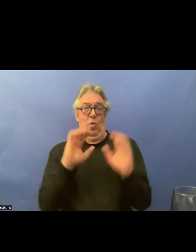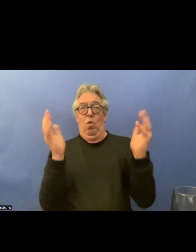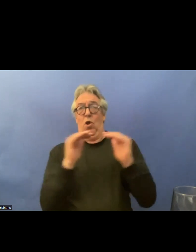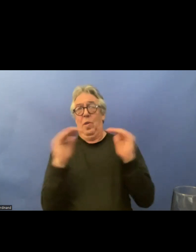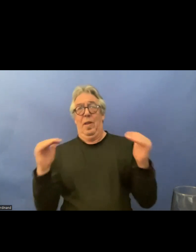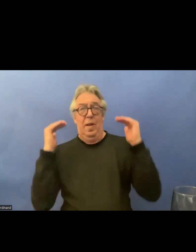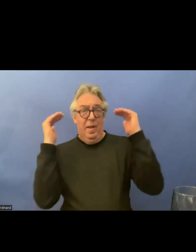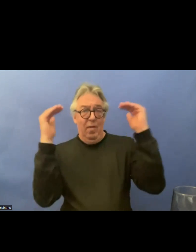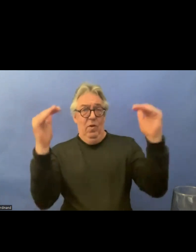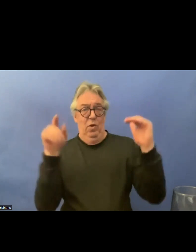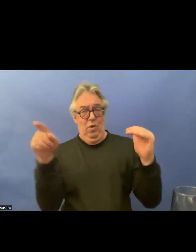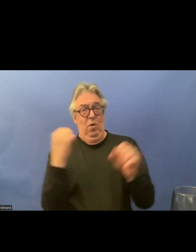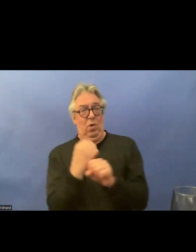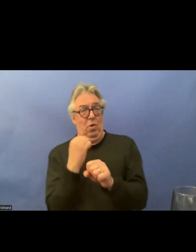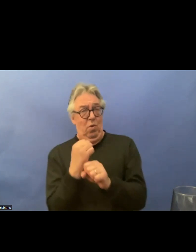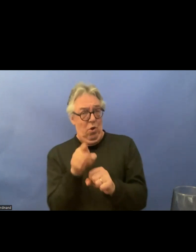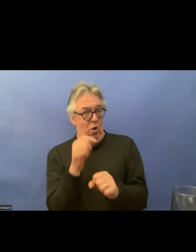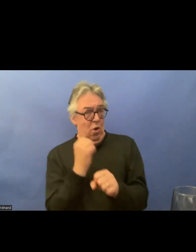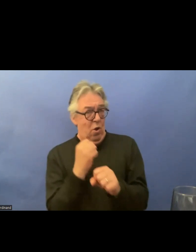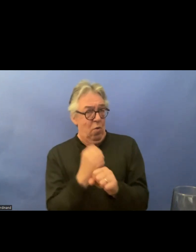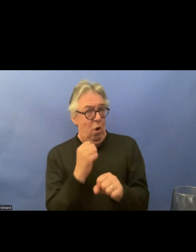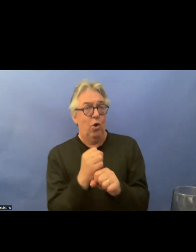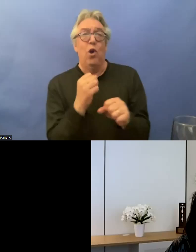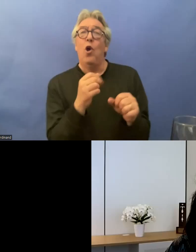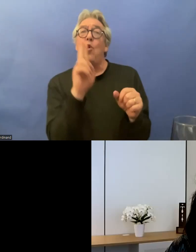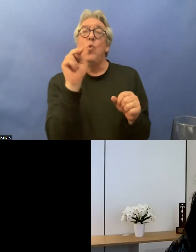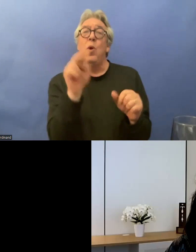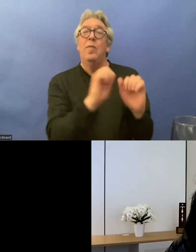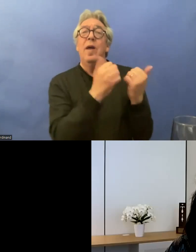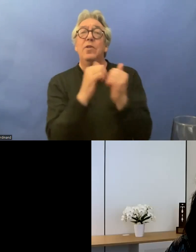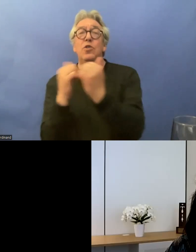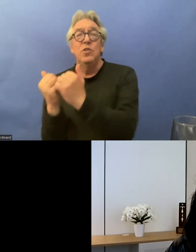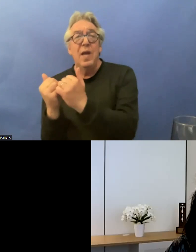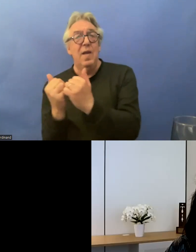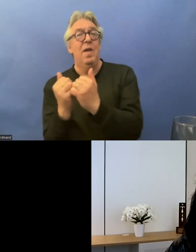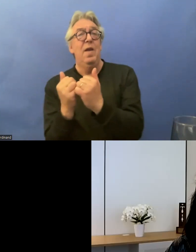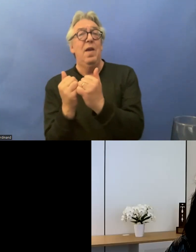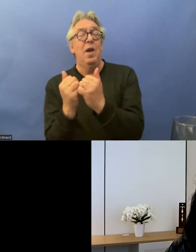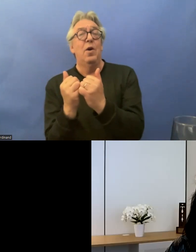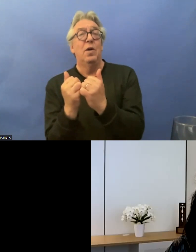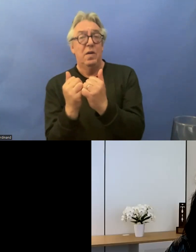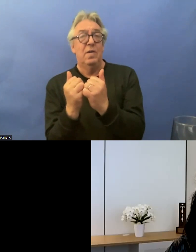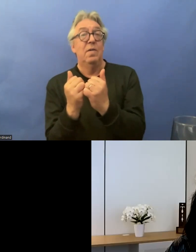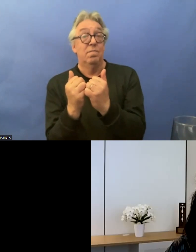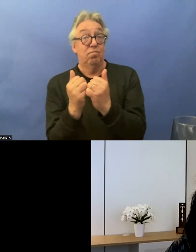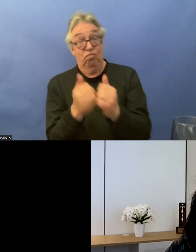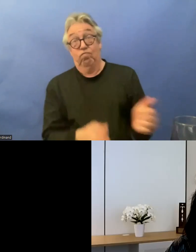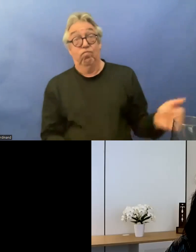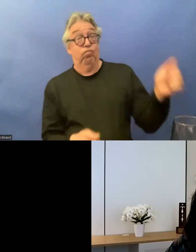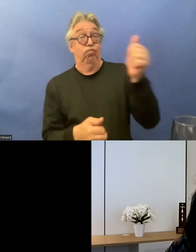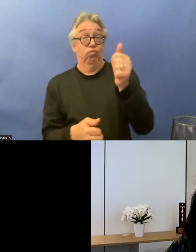in the Secretariat of the Interagency Committee Guideline and leading the Secretariat work, we would like to see how